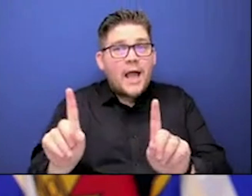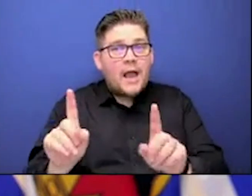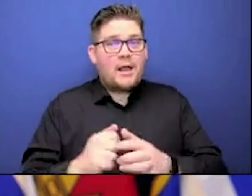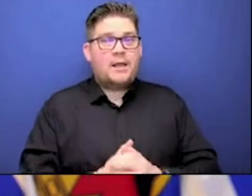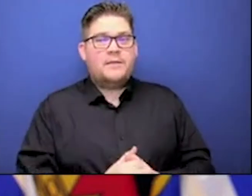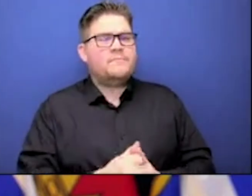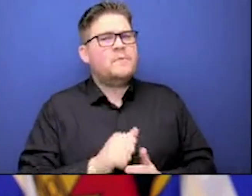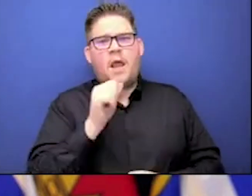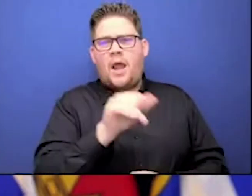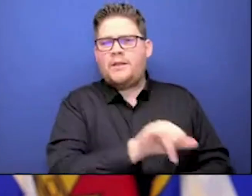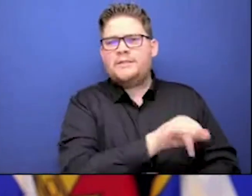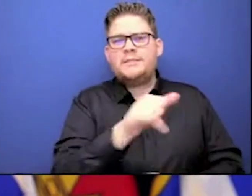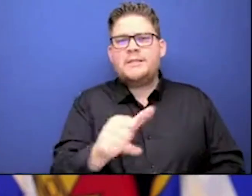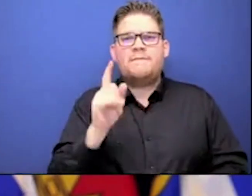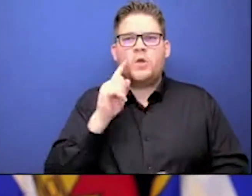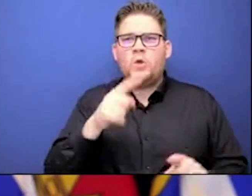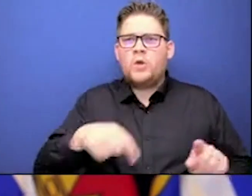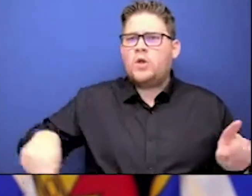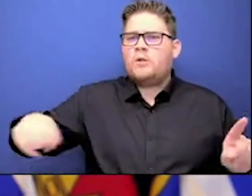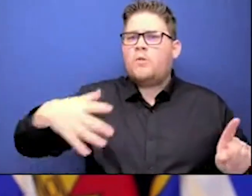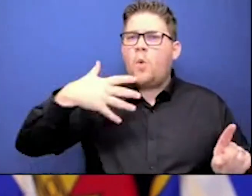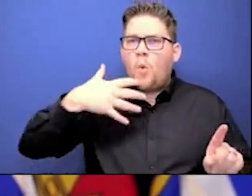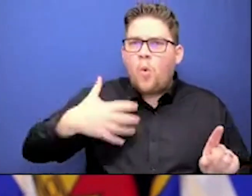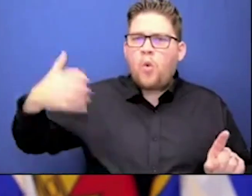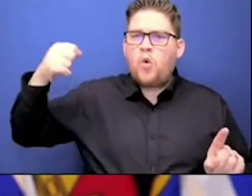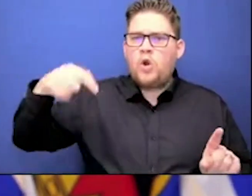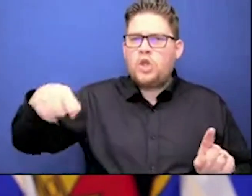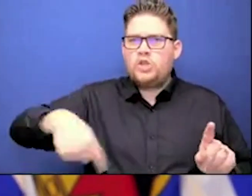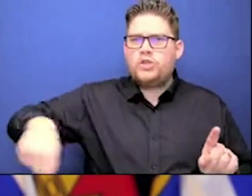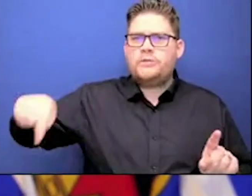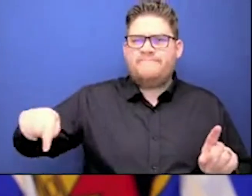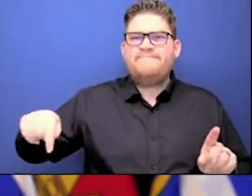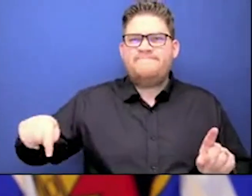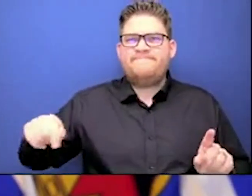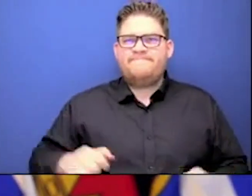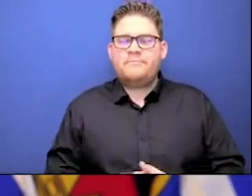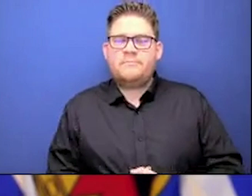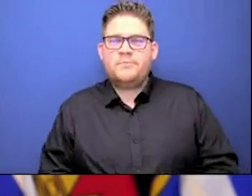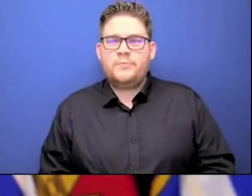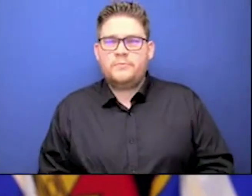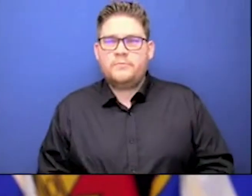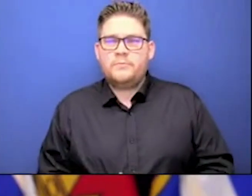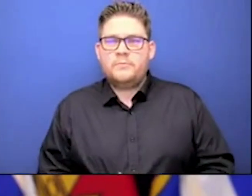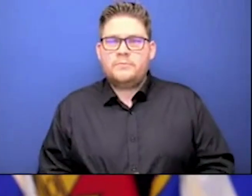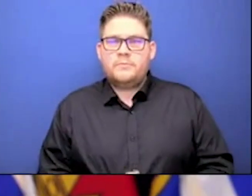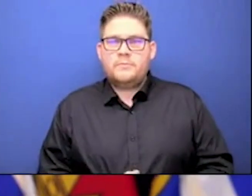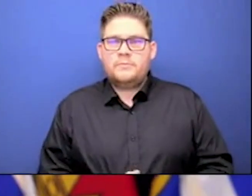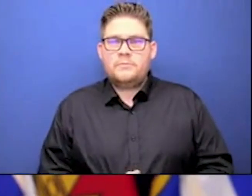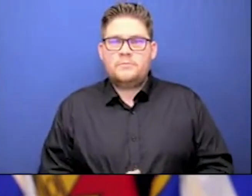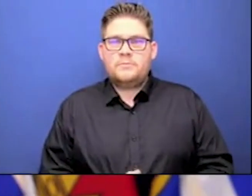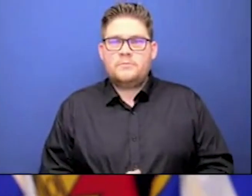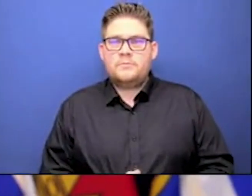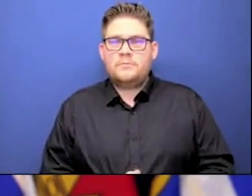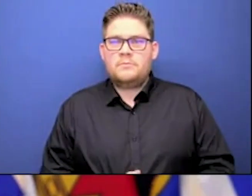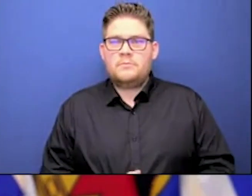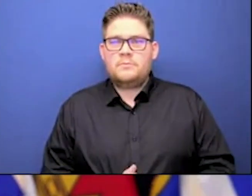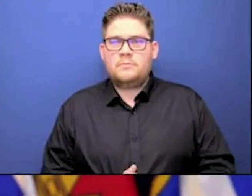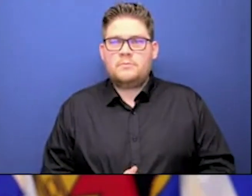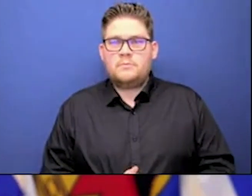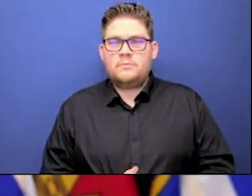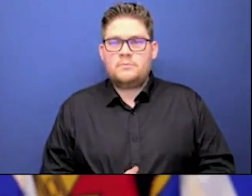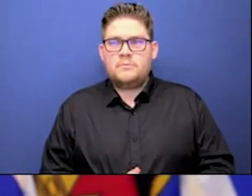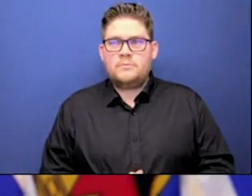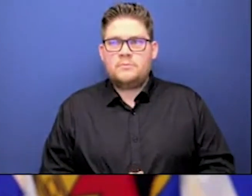our activities safely come back to normal-ish. And I say that because it's likely we're going to be dealing with